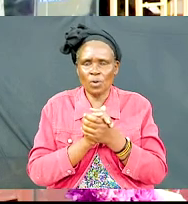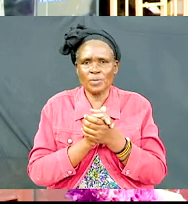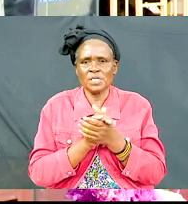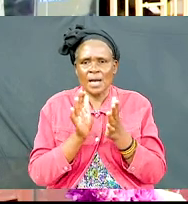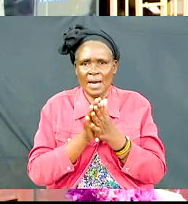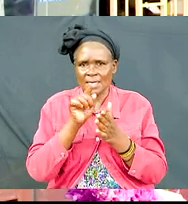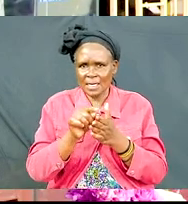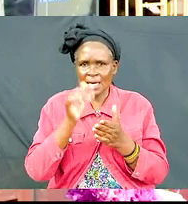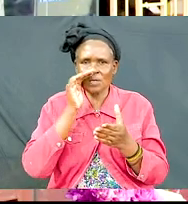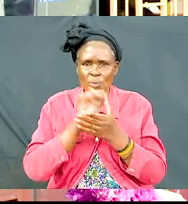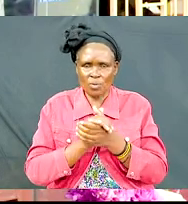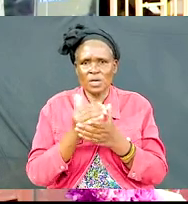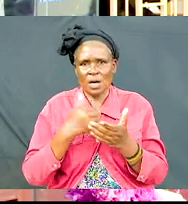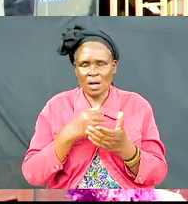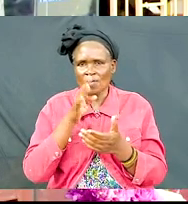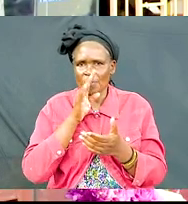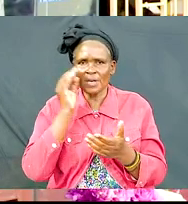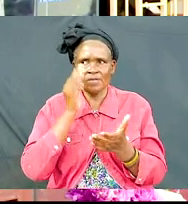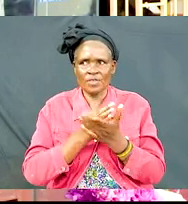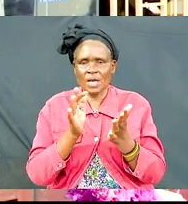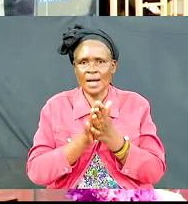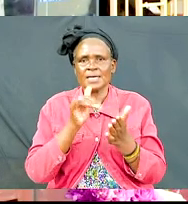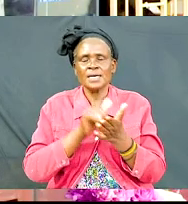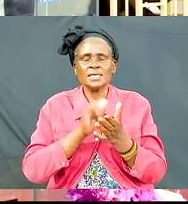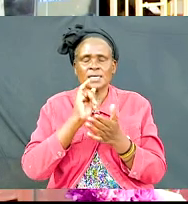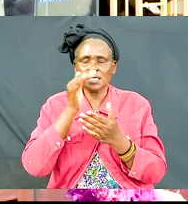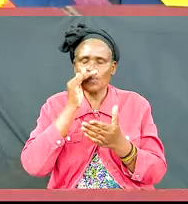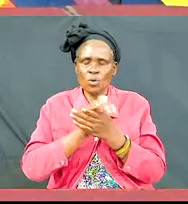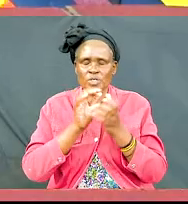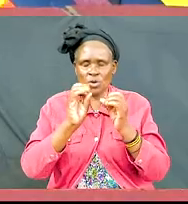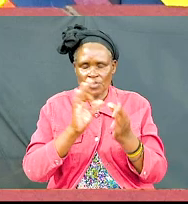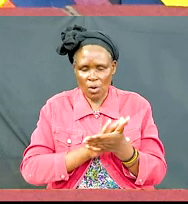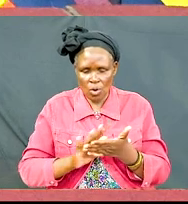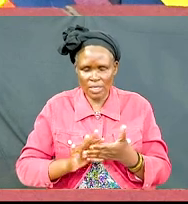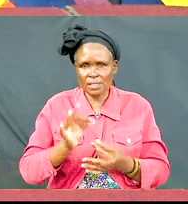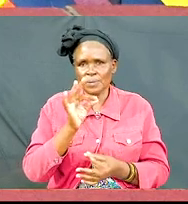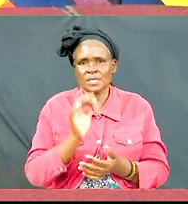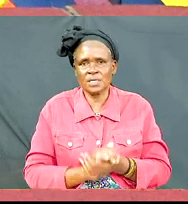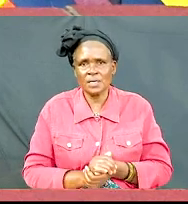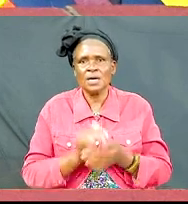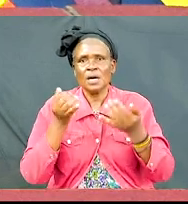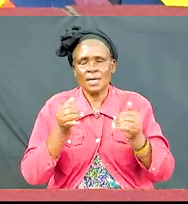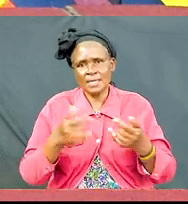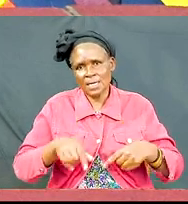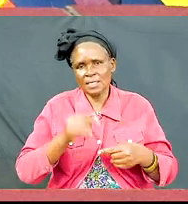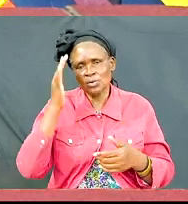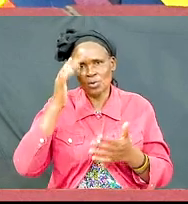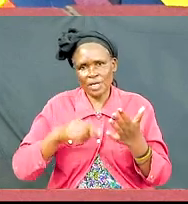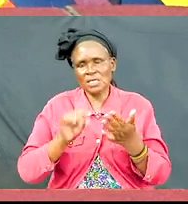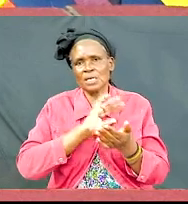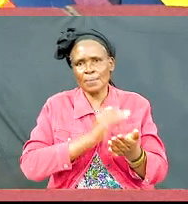promise ultimately is the promise of the Holy Spirit. Let us look at the power of